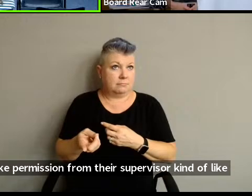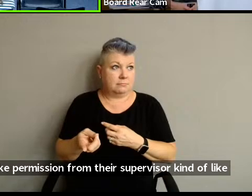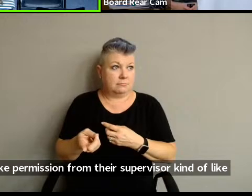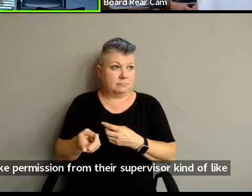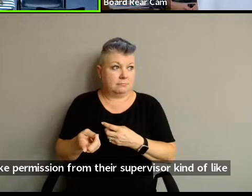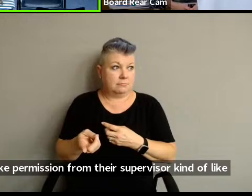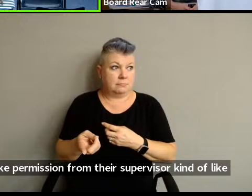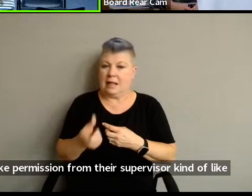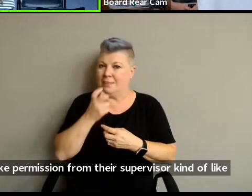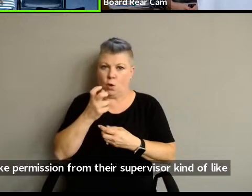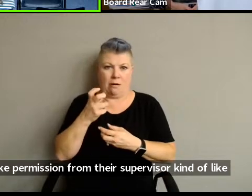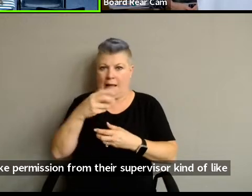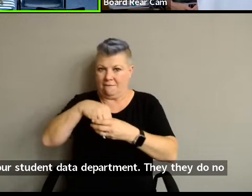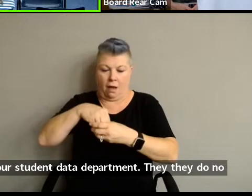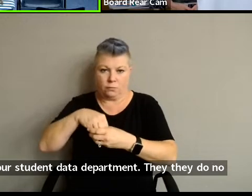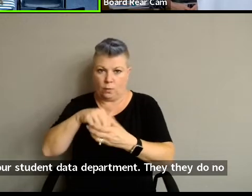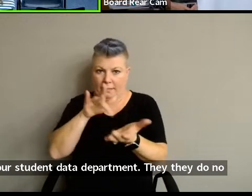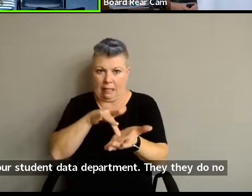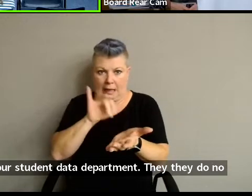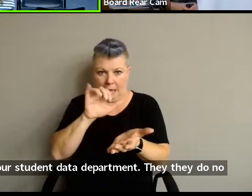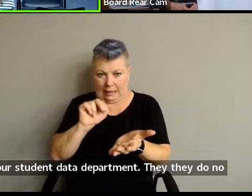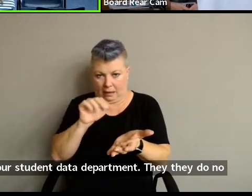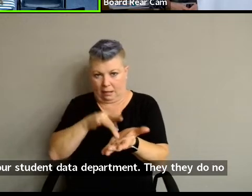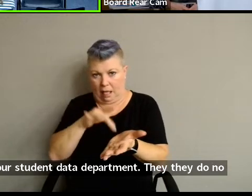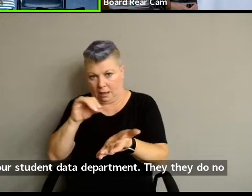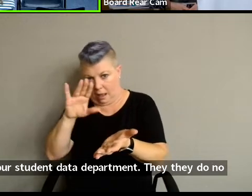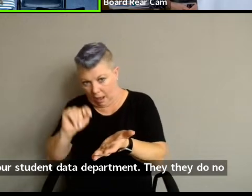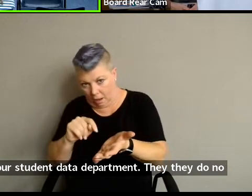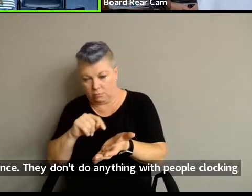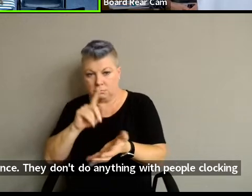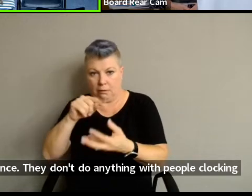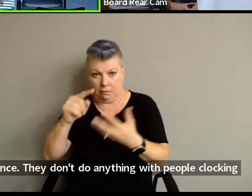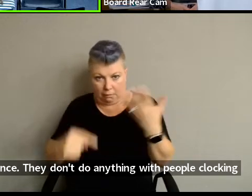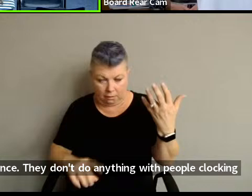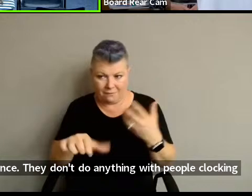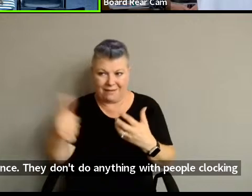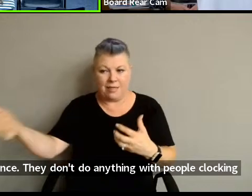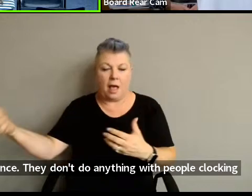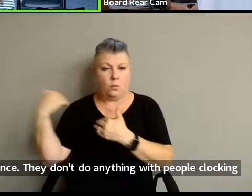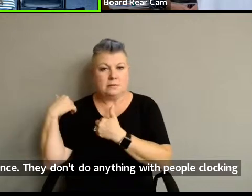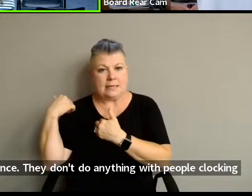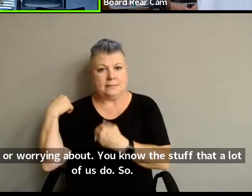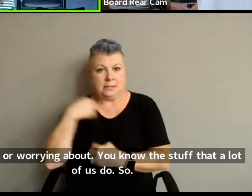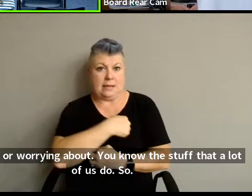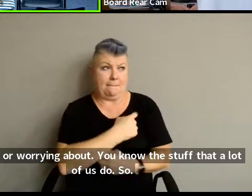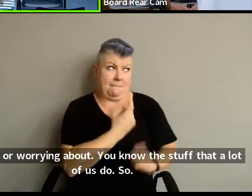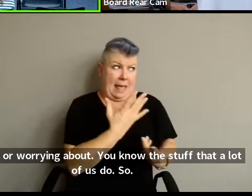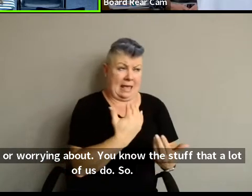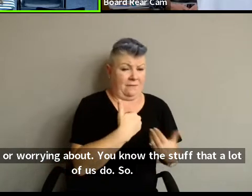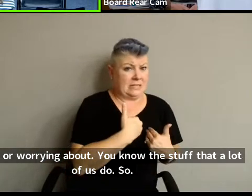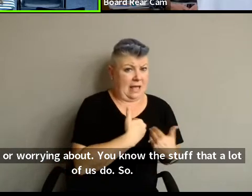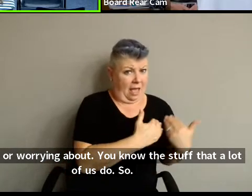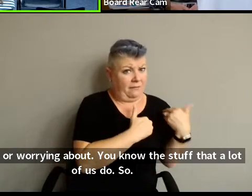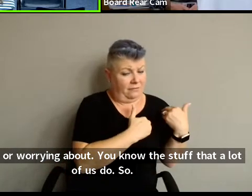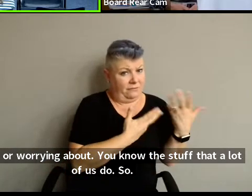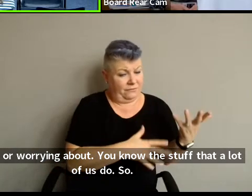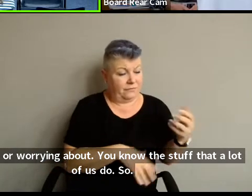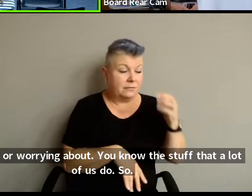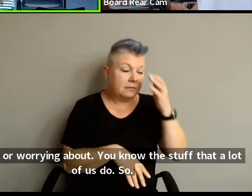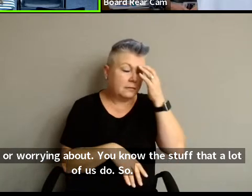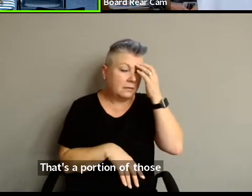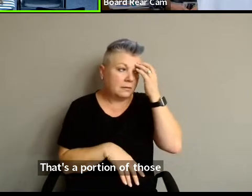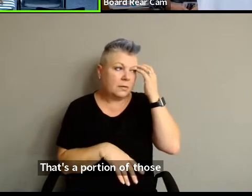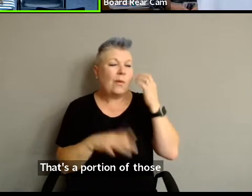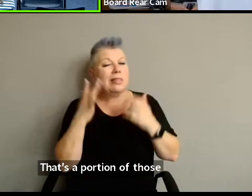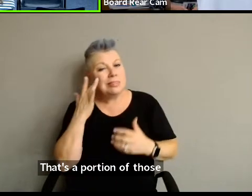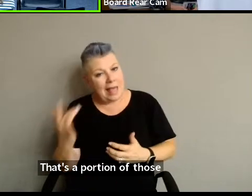people clocking in or out or worrying about, the stuff that a lot of us do. So that's a portion of those people kind of were